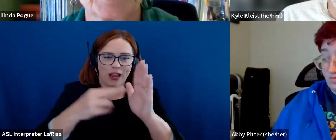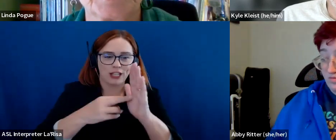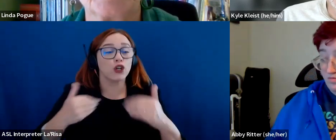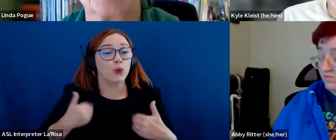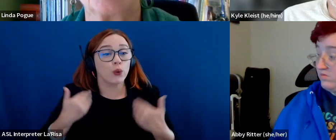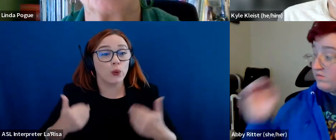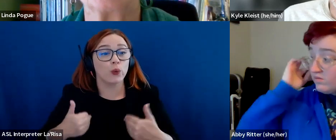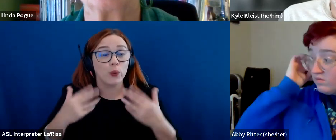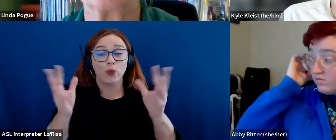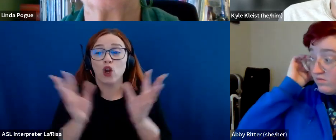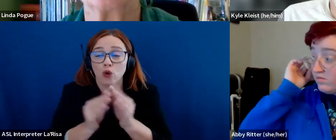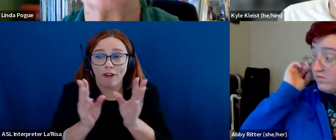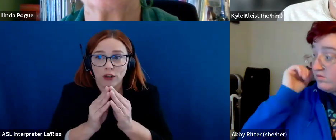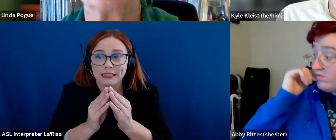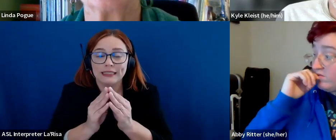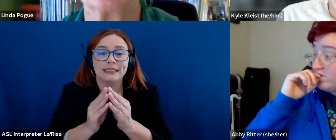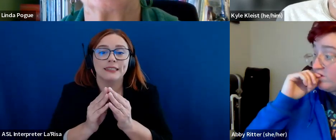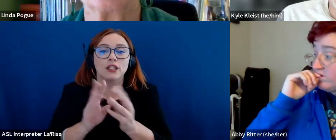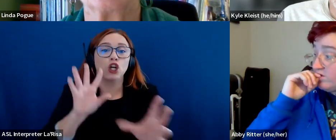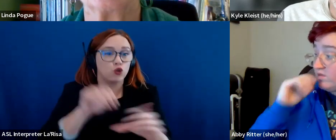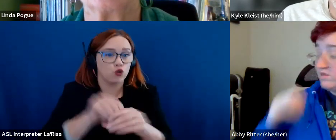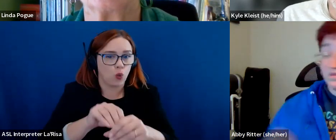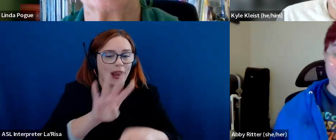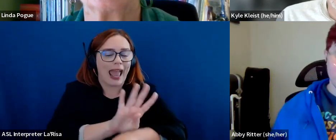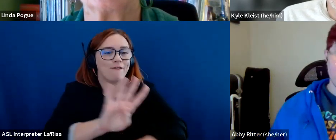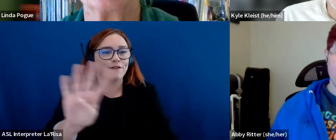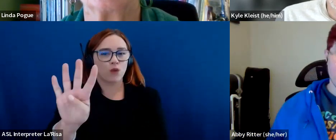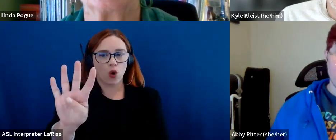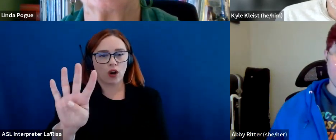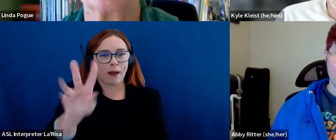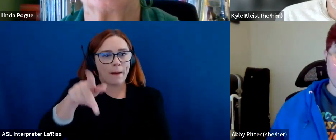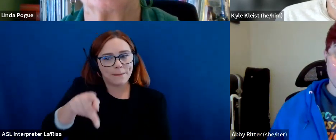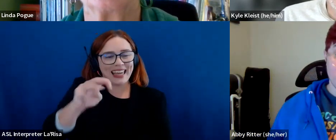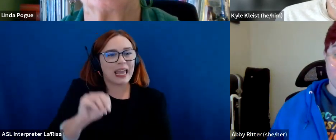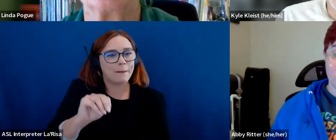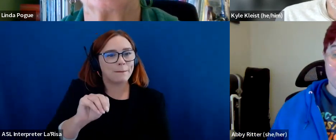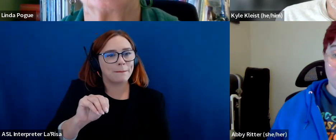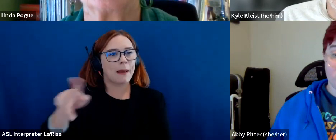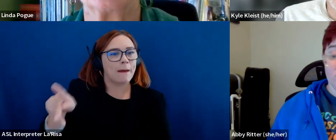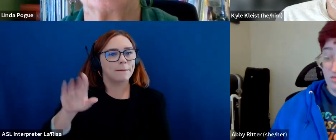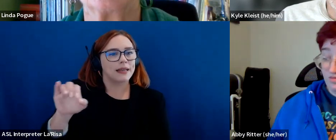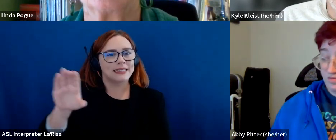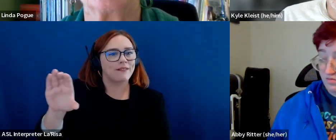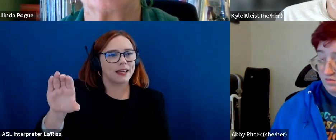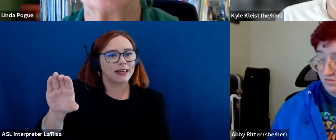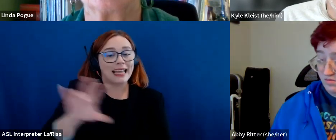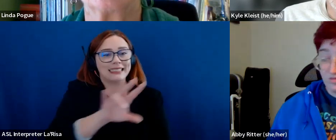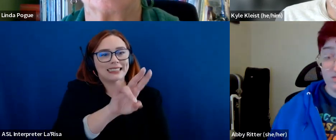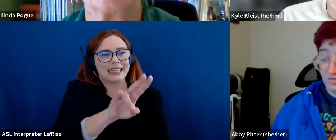at 4 p.m. Pacific time, 7 p.m. Eastern time